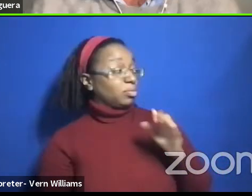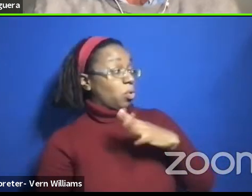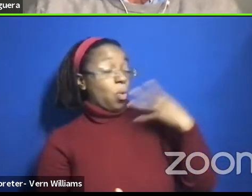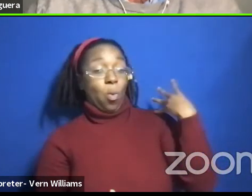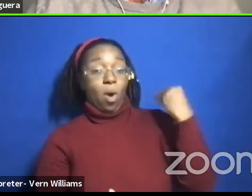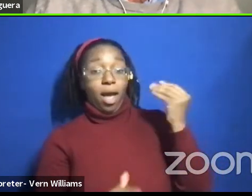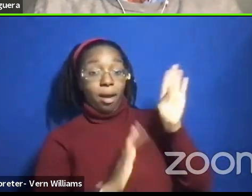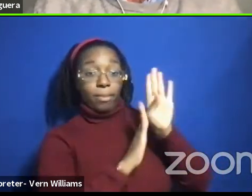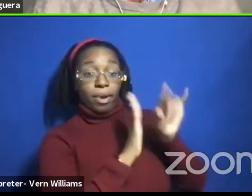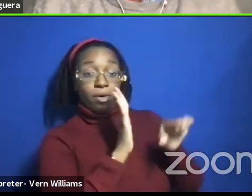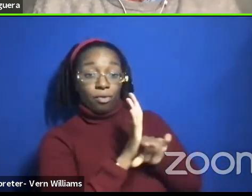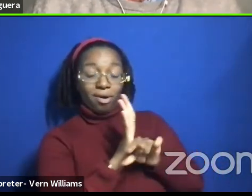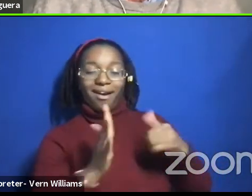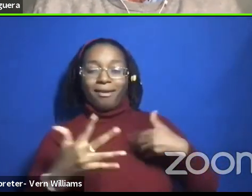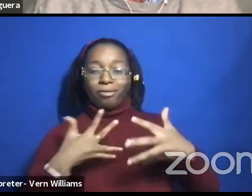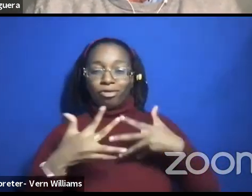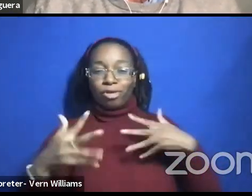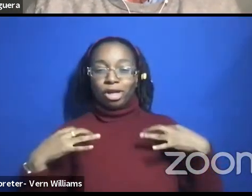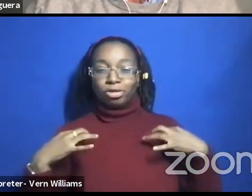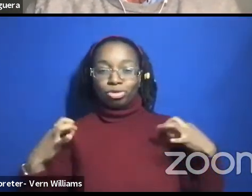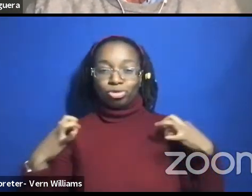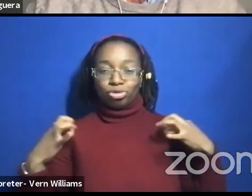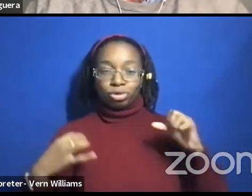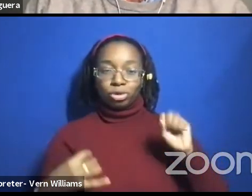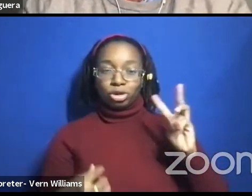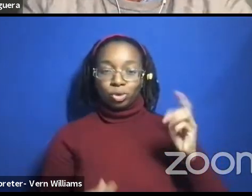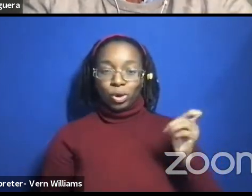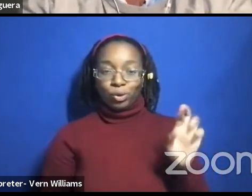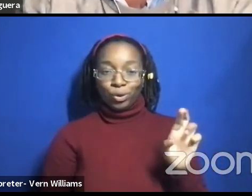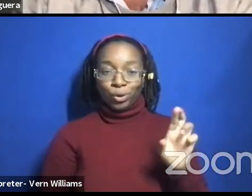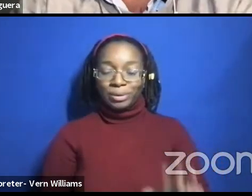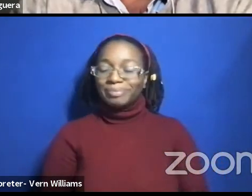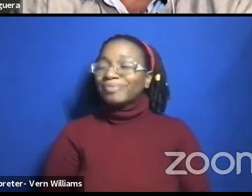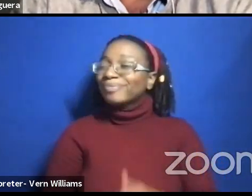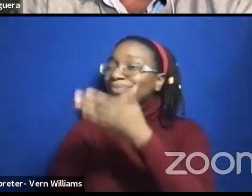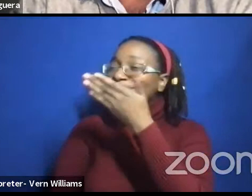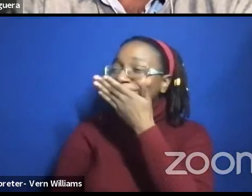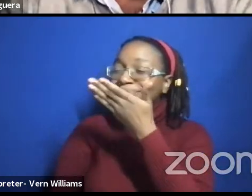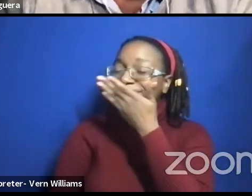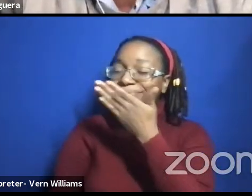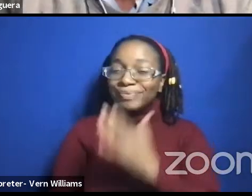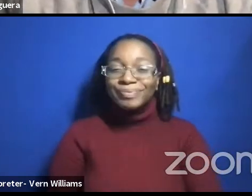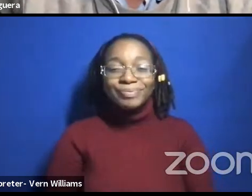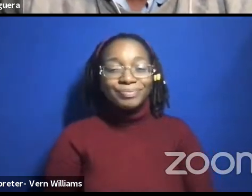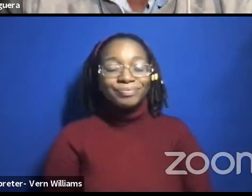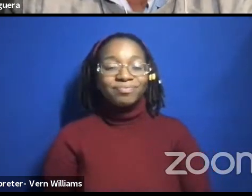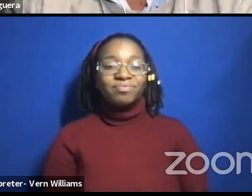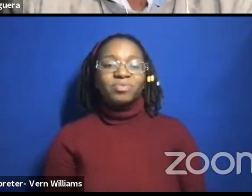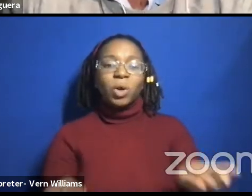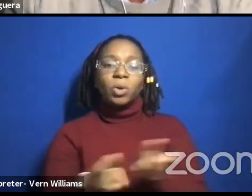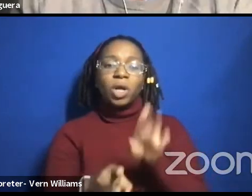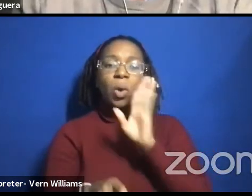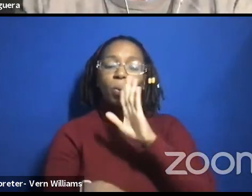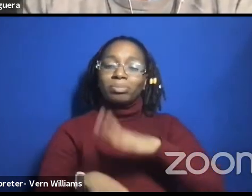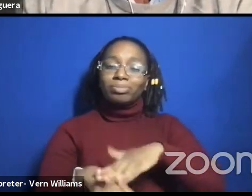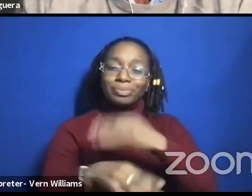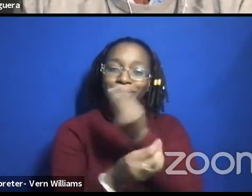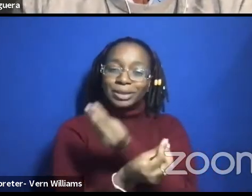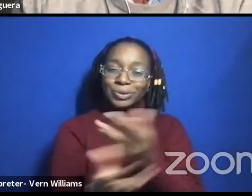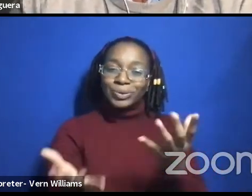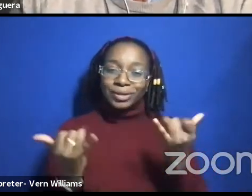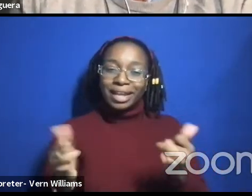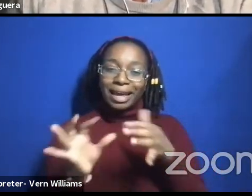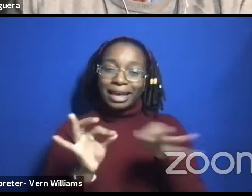background. Thanks, Pablo. I also want to quickly acknowledge that our captioning tonight is provided